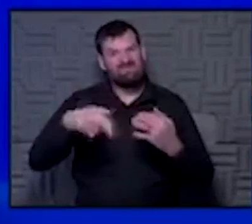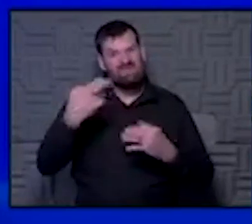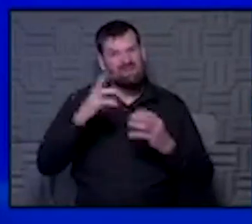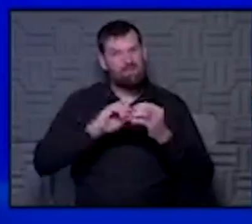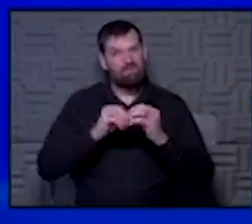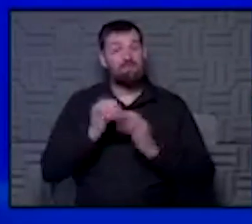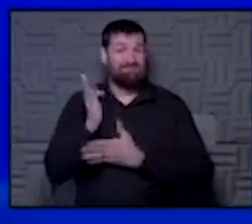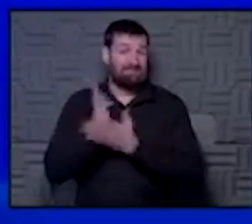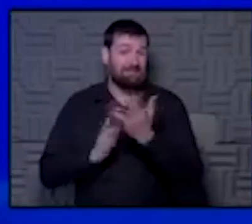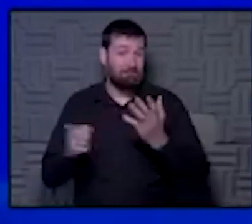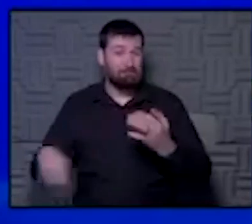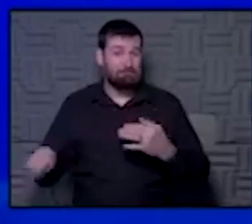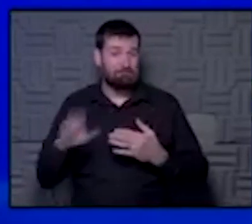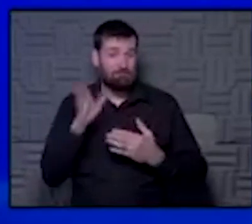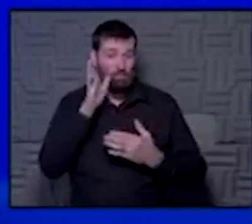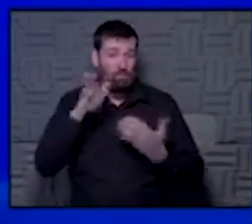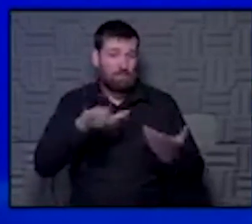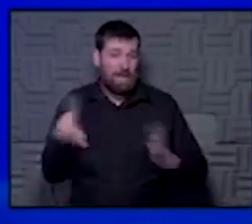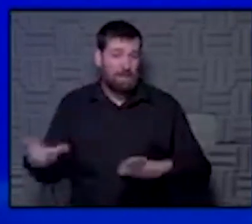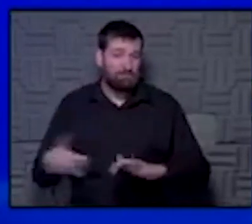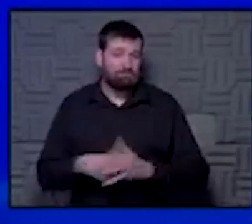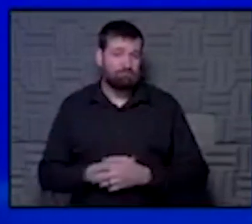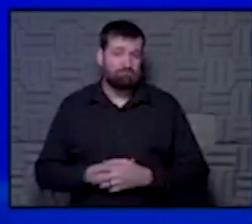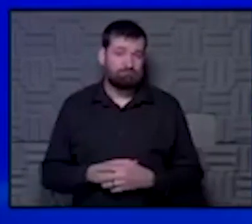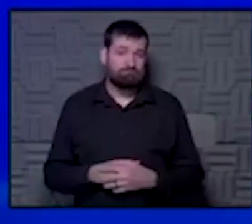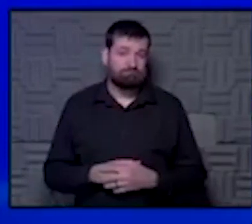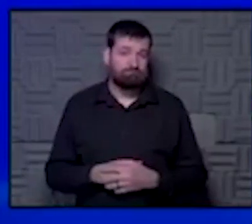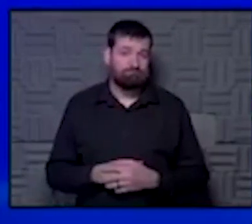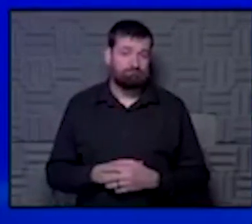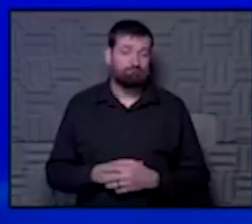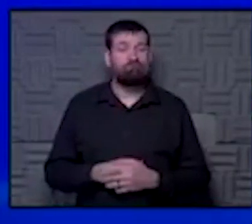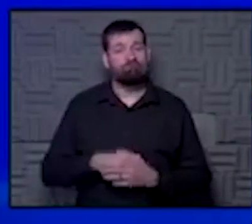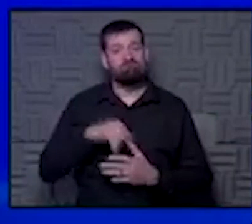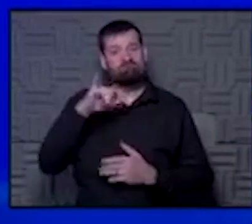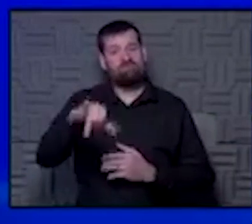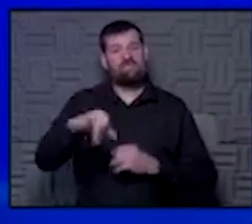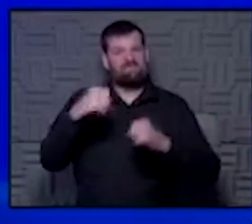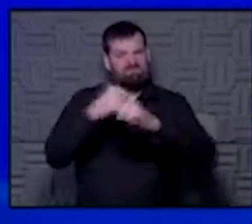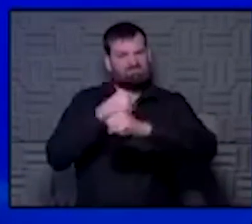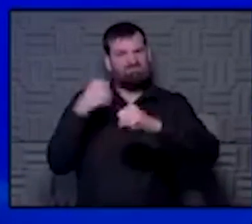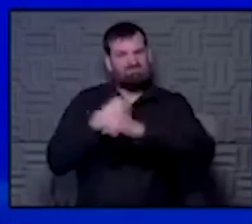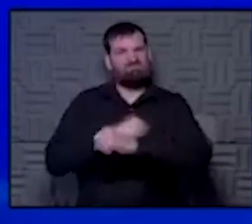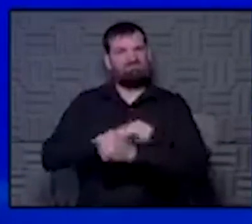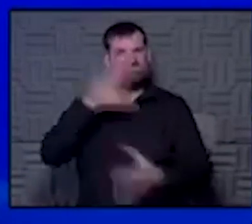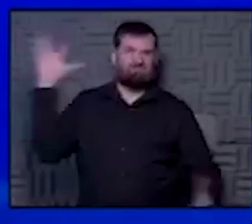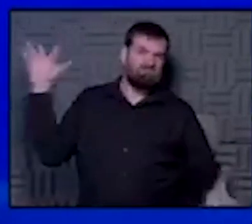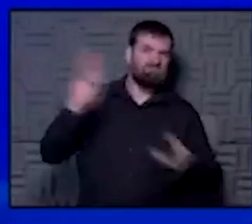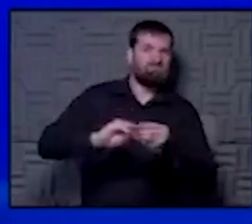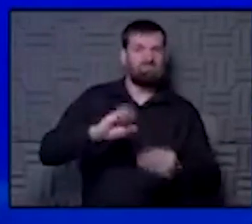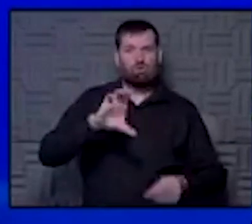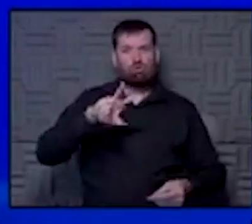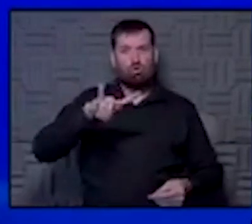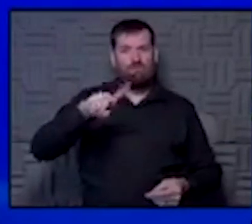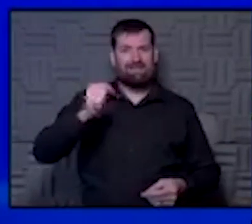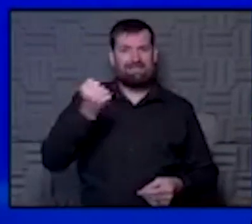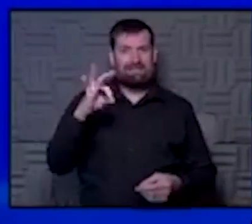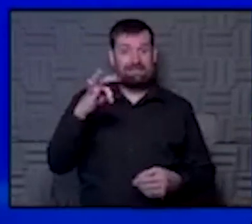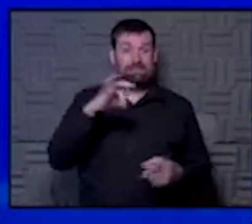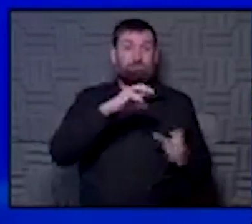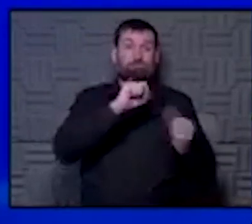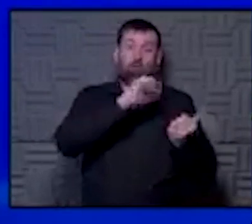die. And that's what we're battling. We're battling the overall rise of COVID-19 caused